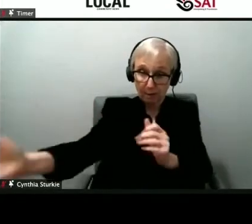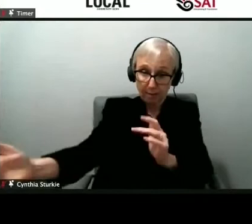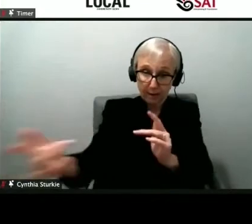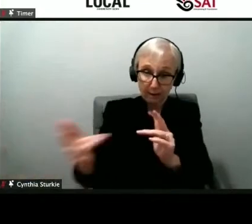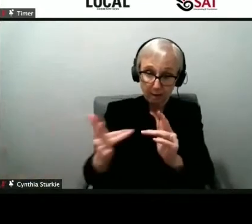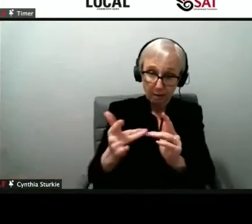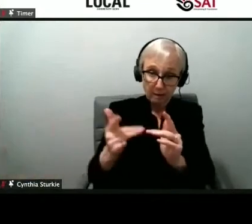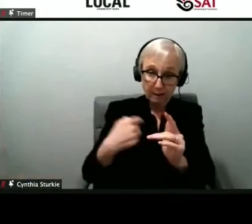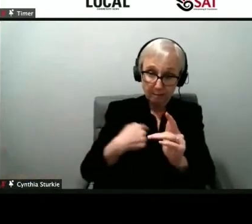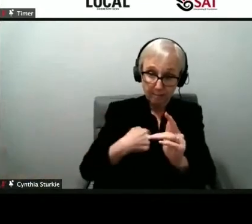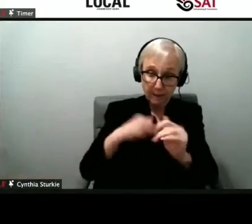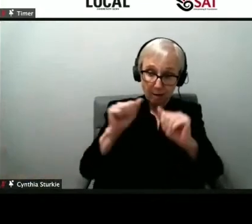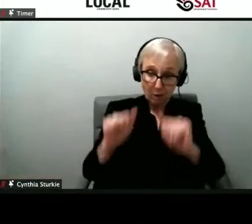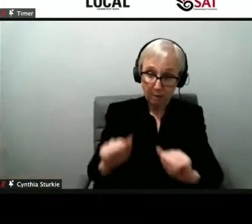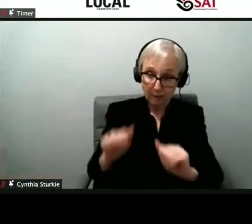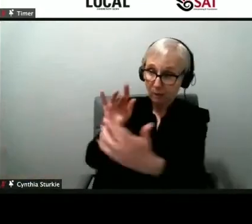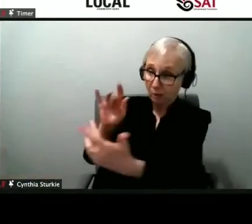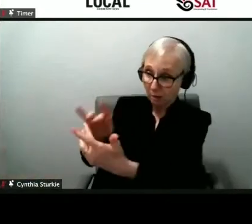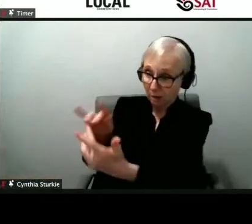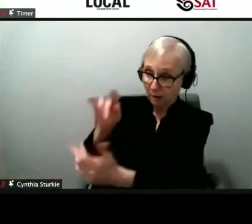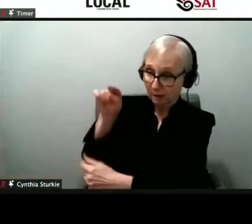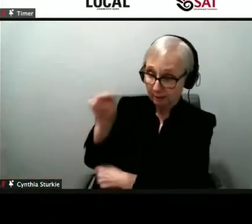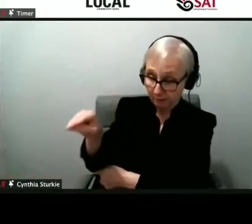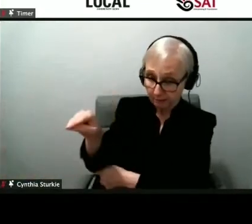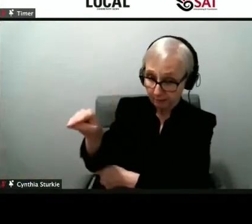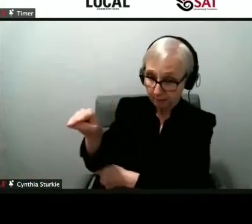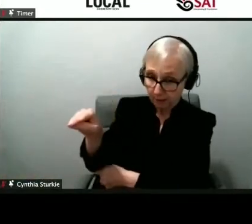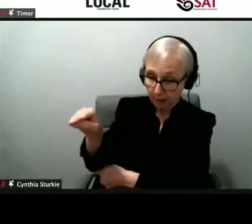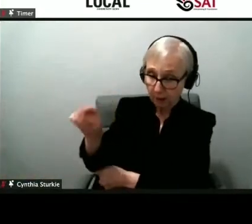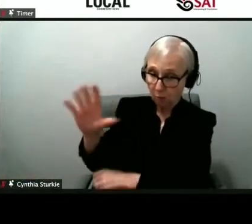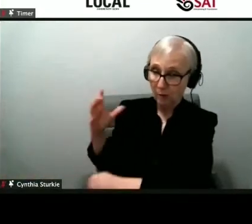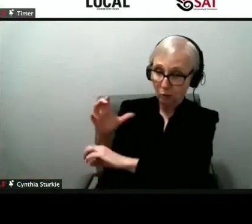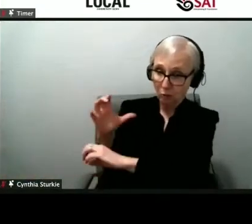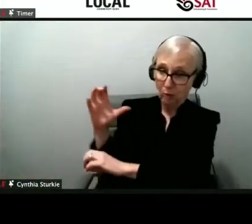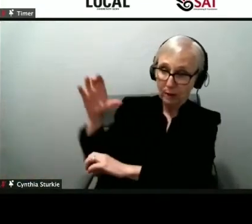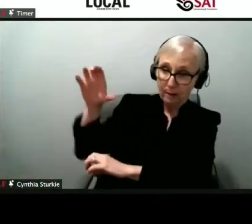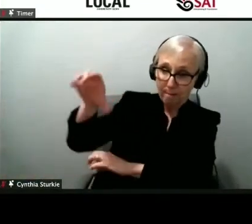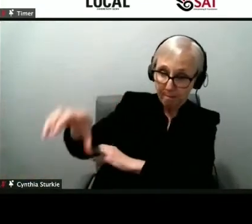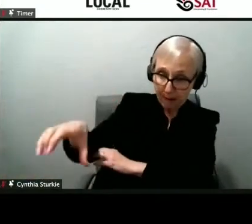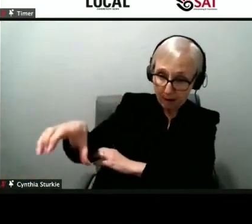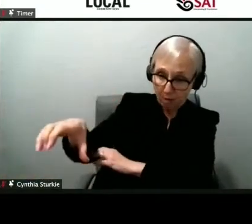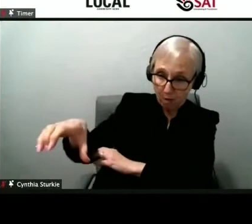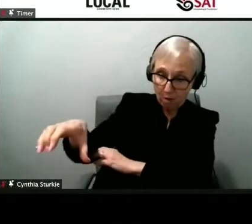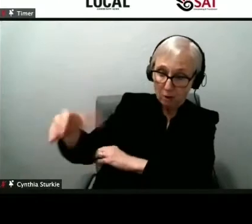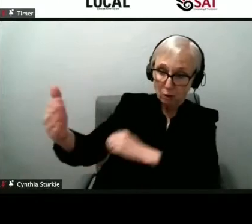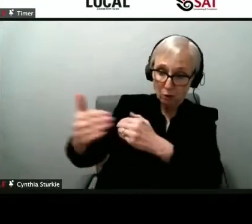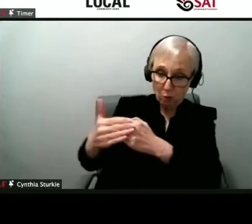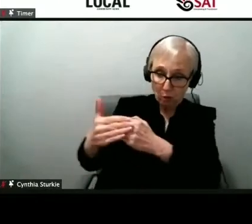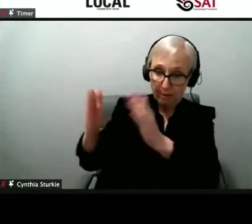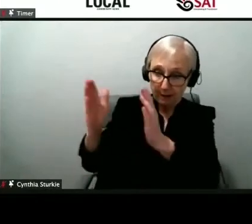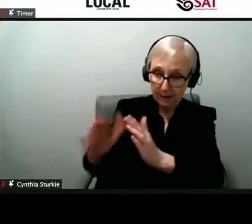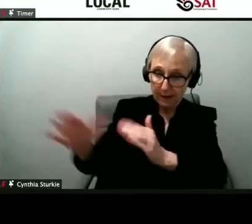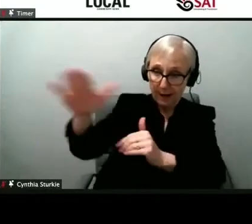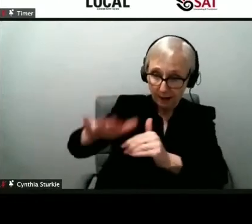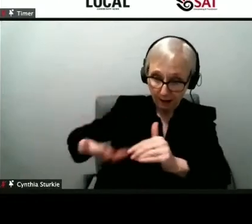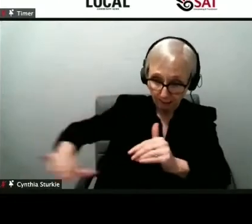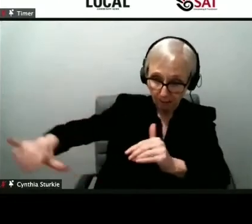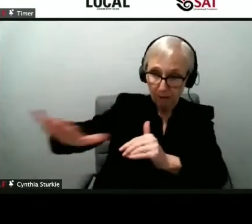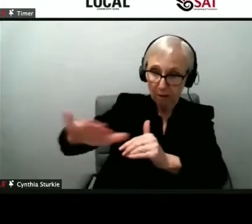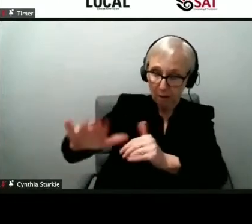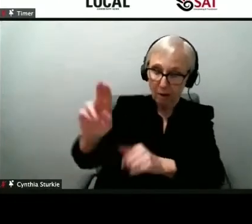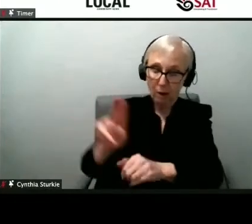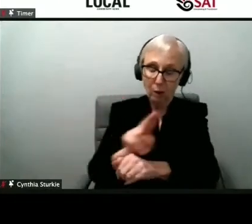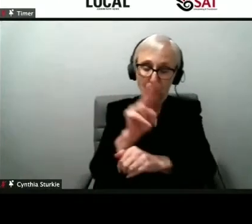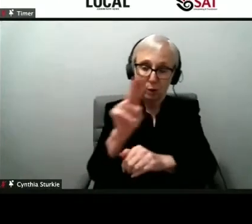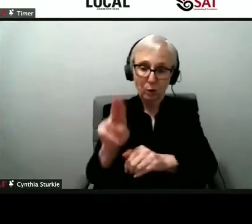me, and I want to be able to contact them. I want to empower them so that the neighbors in their neighborhood are